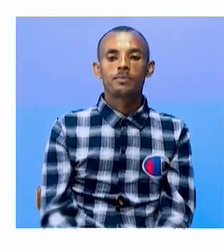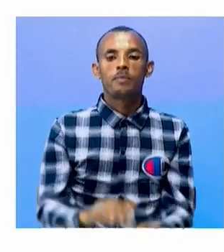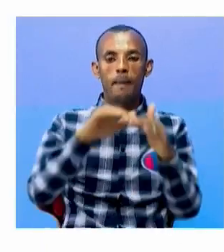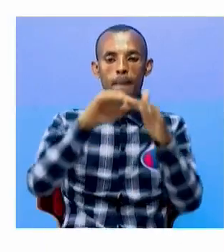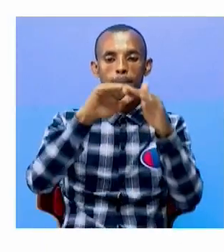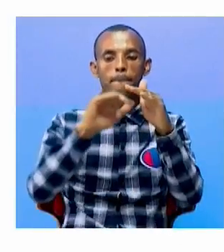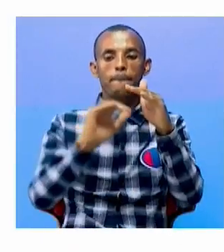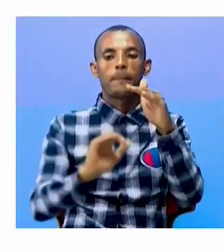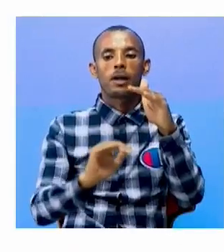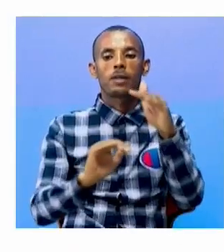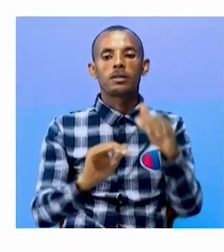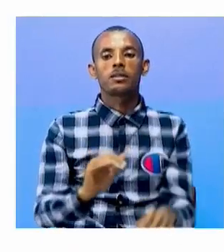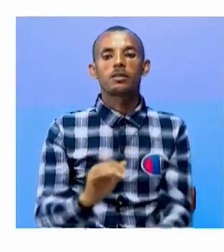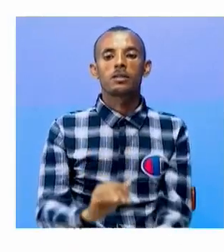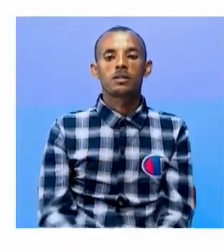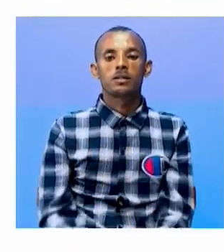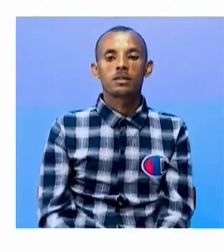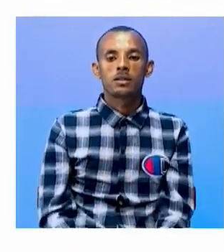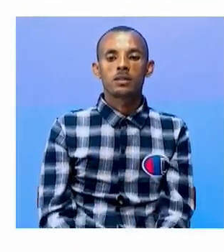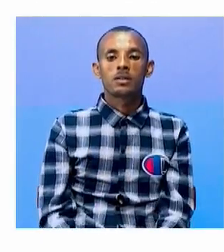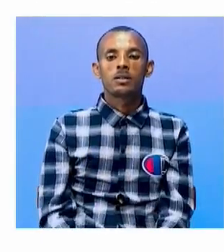minus